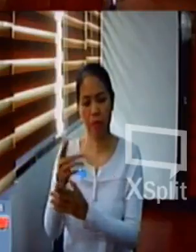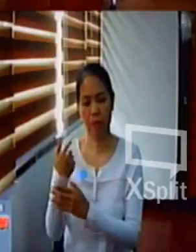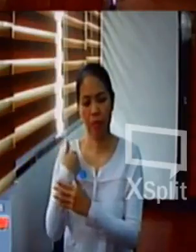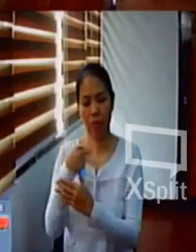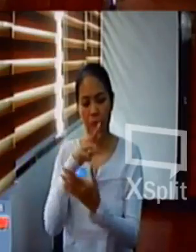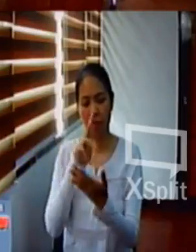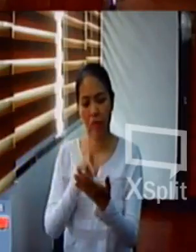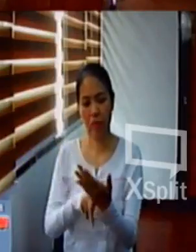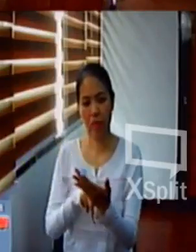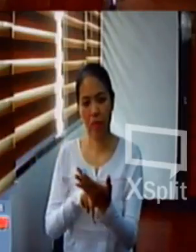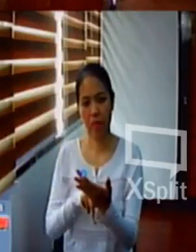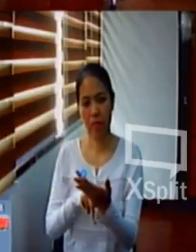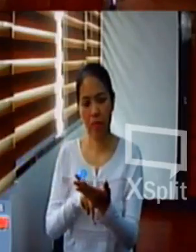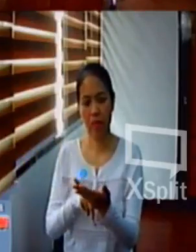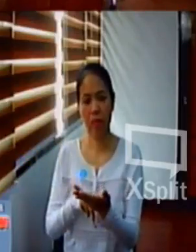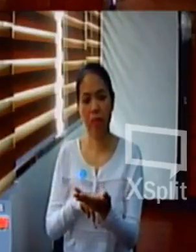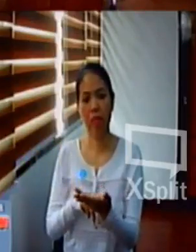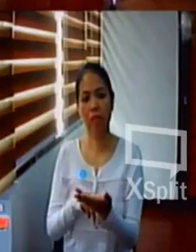signature